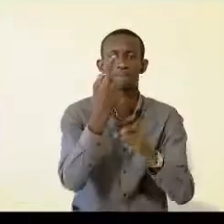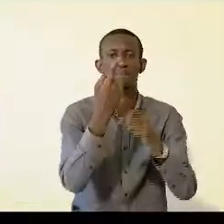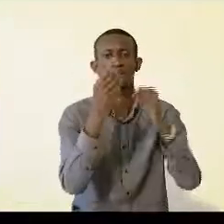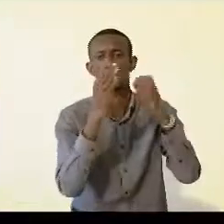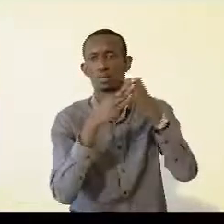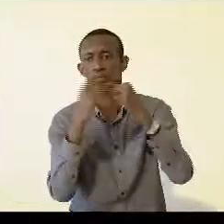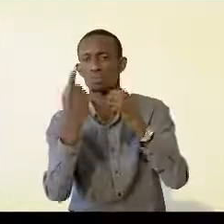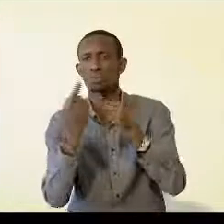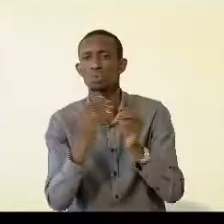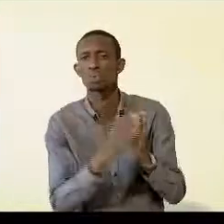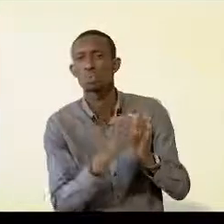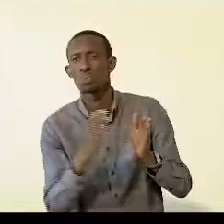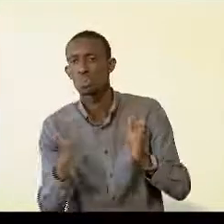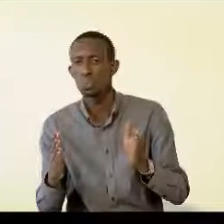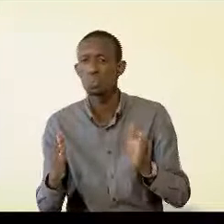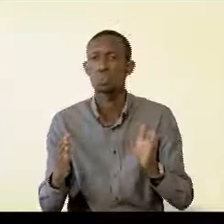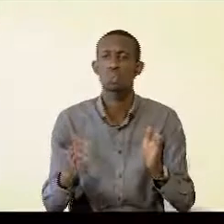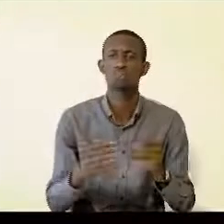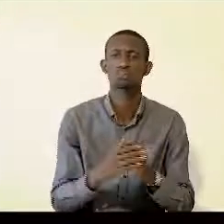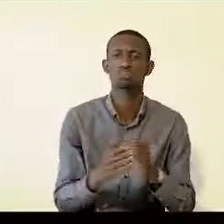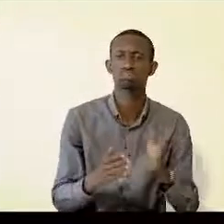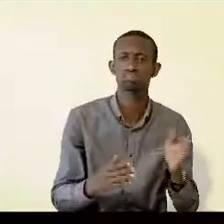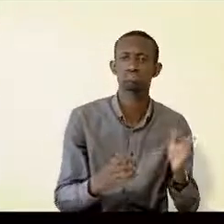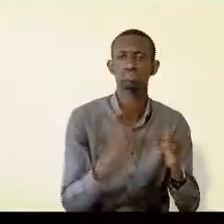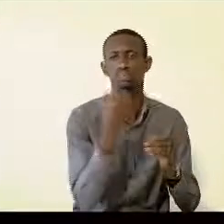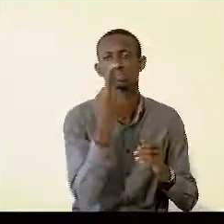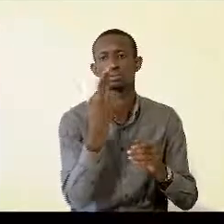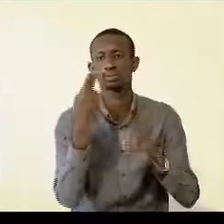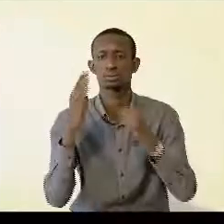181 up to 29. It